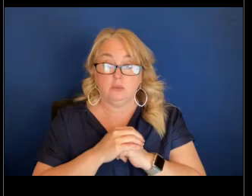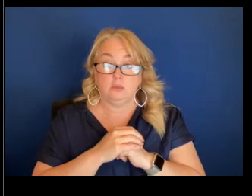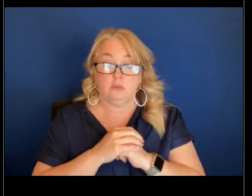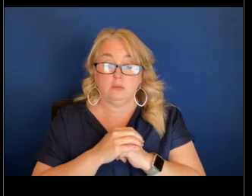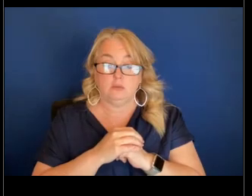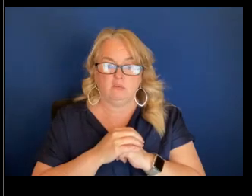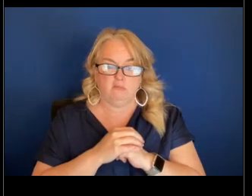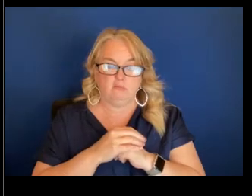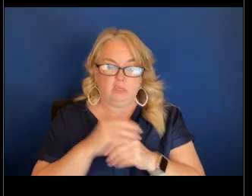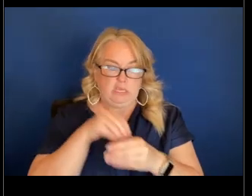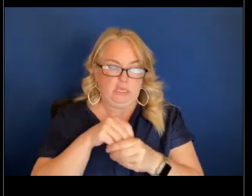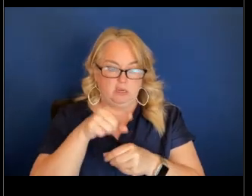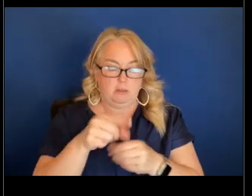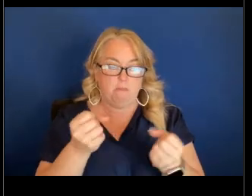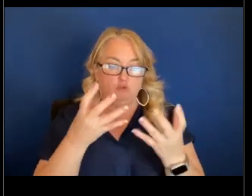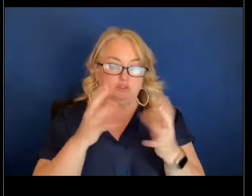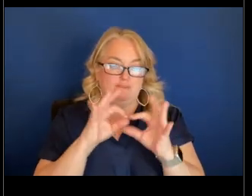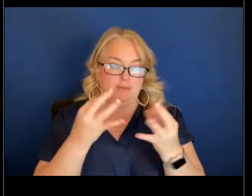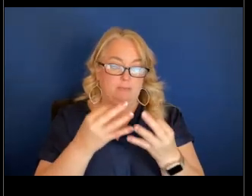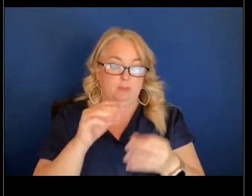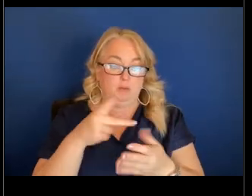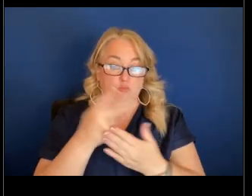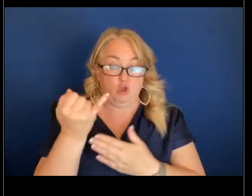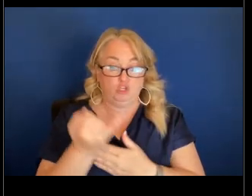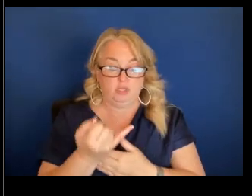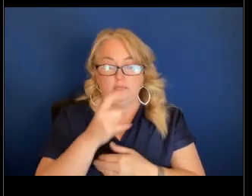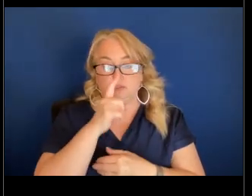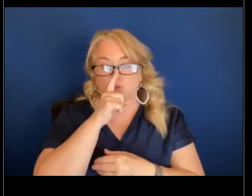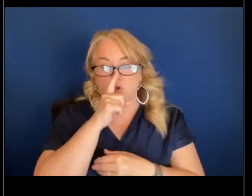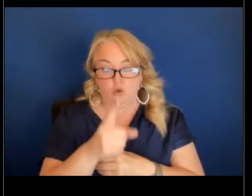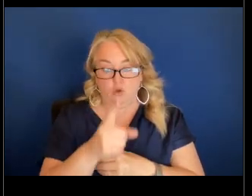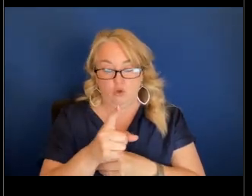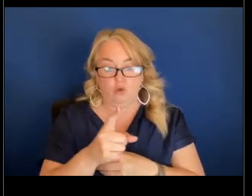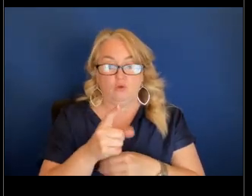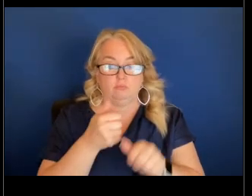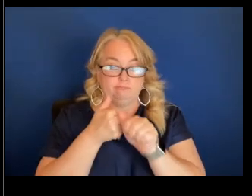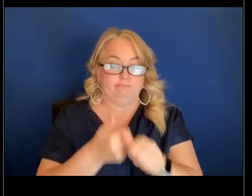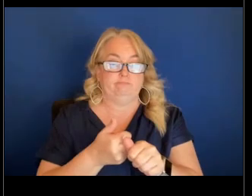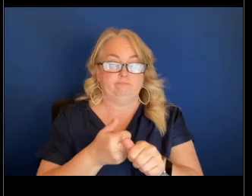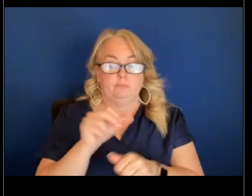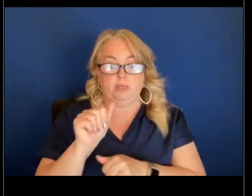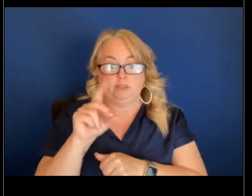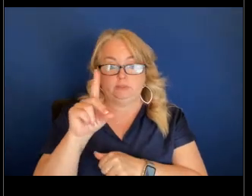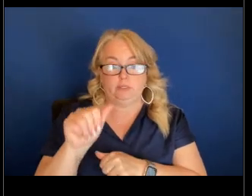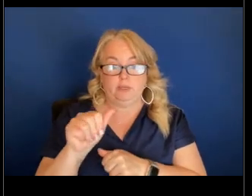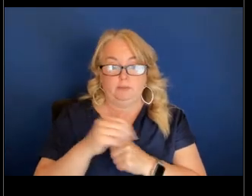located within a multifamily project are subject to the ADA.